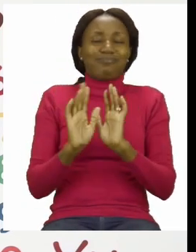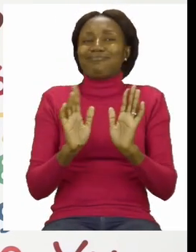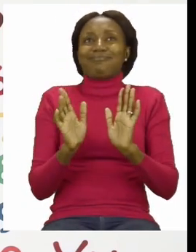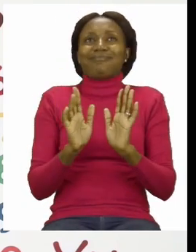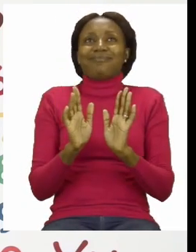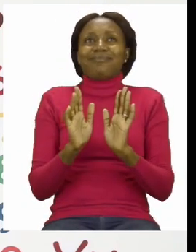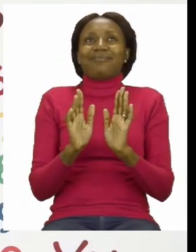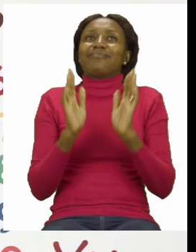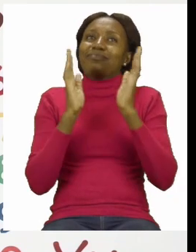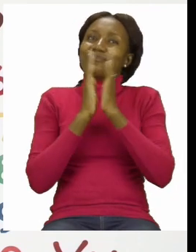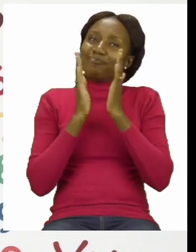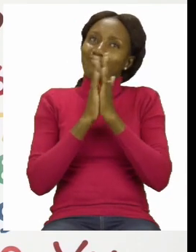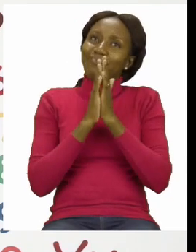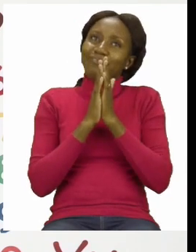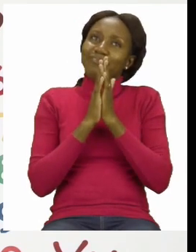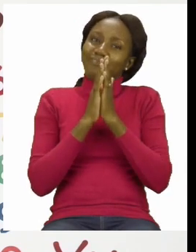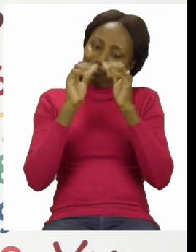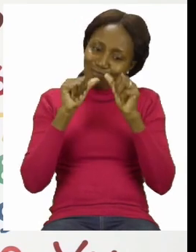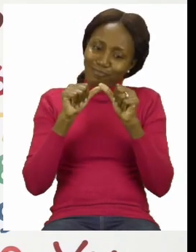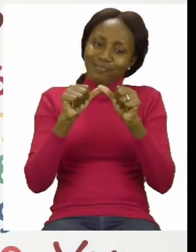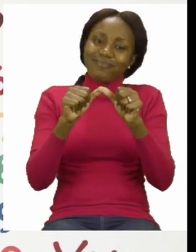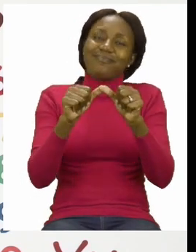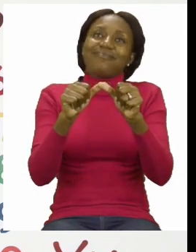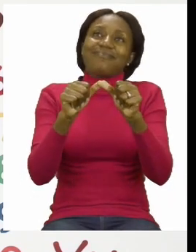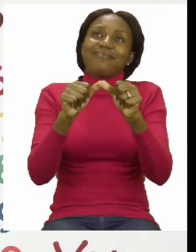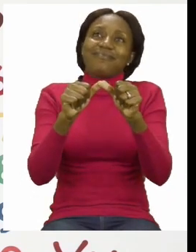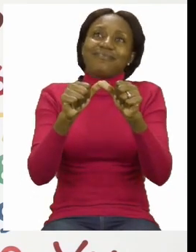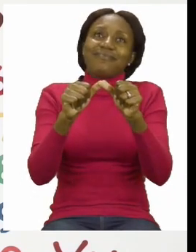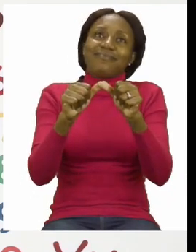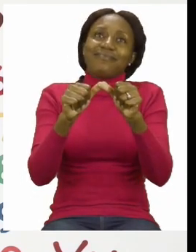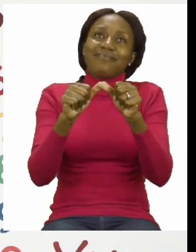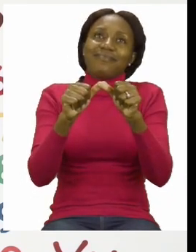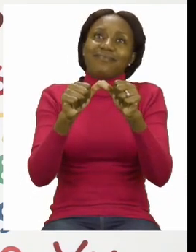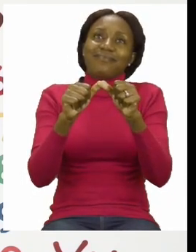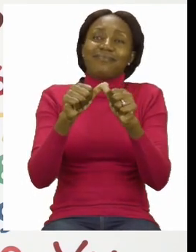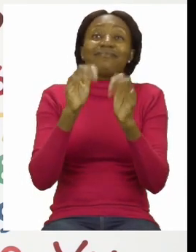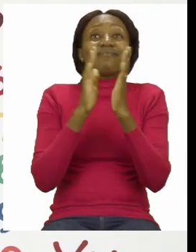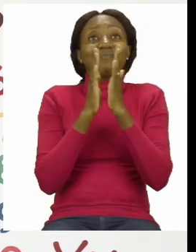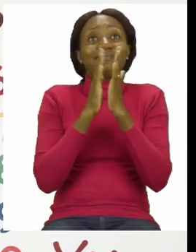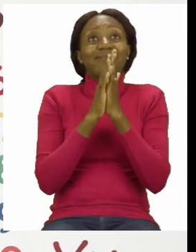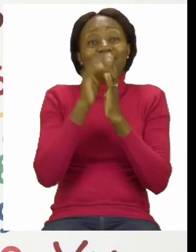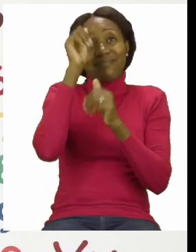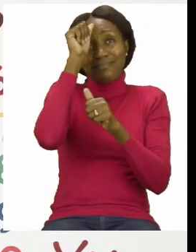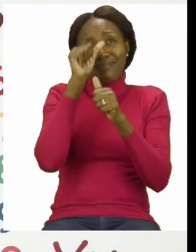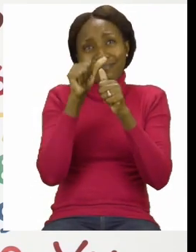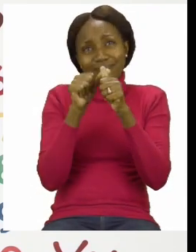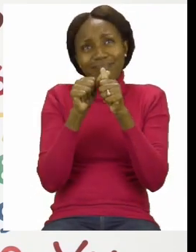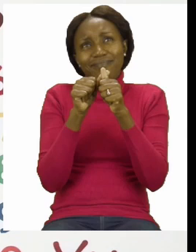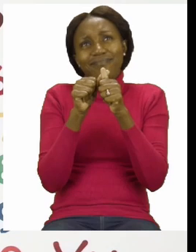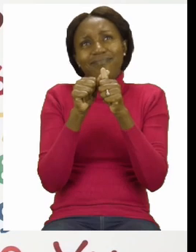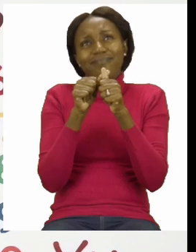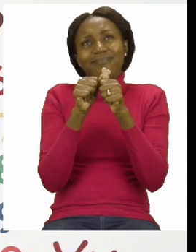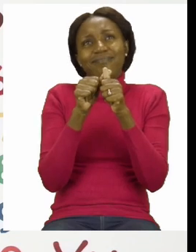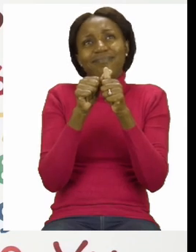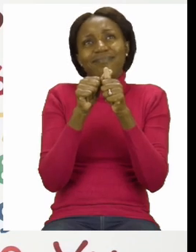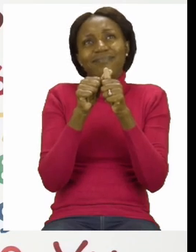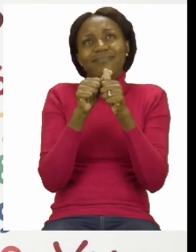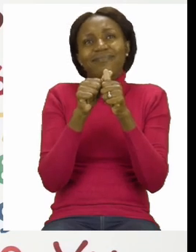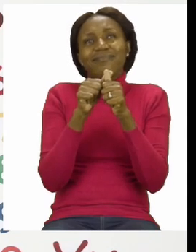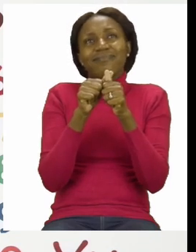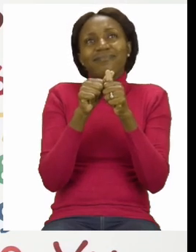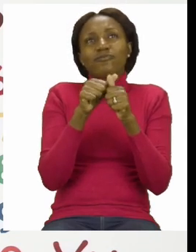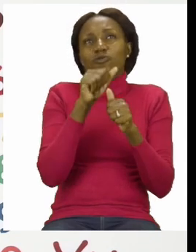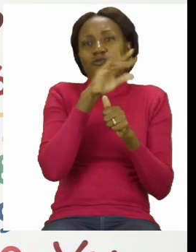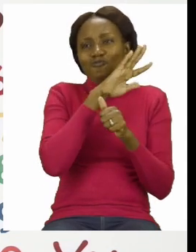to please do this for the rest of the exercises. And remember to try and say the words